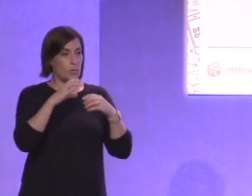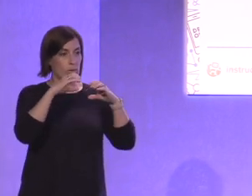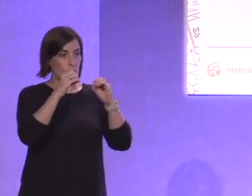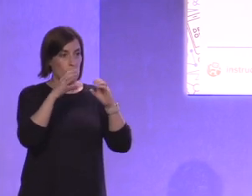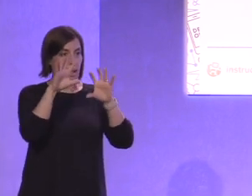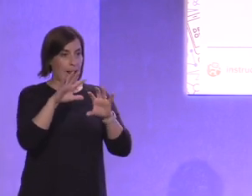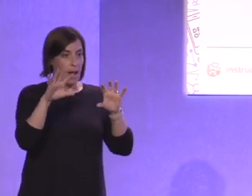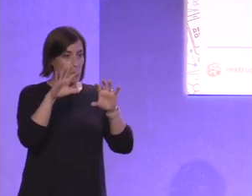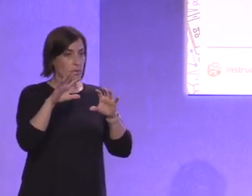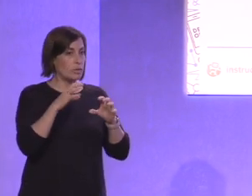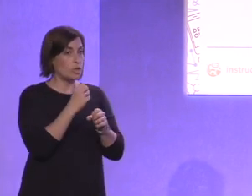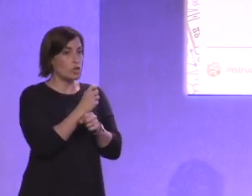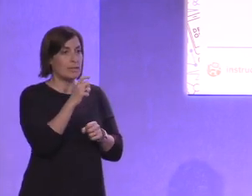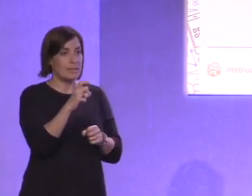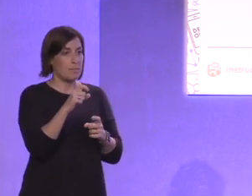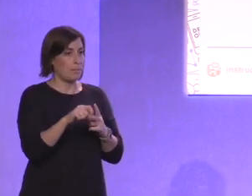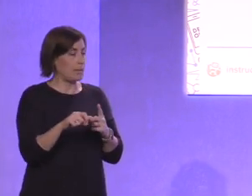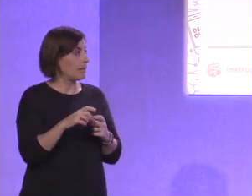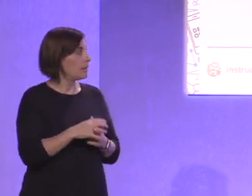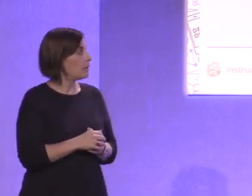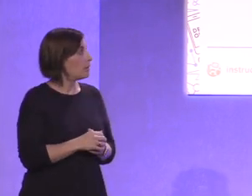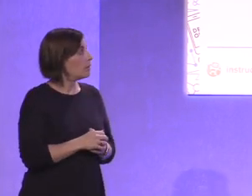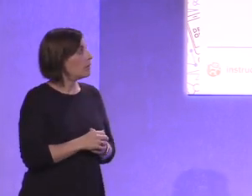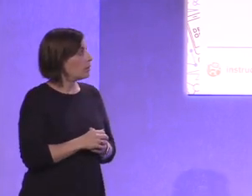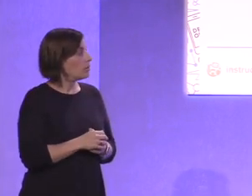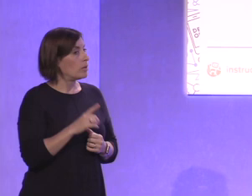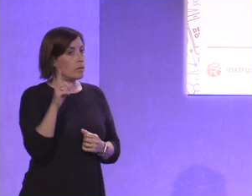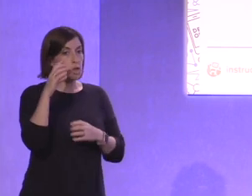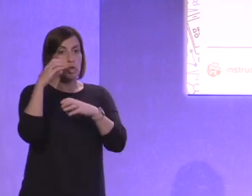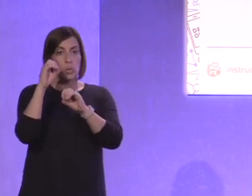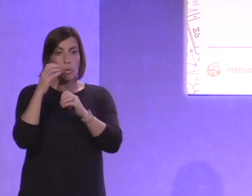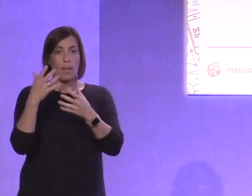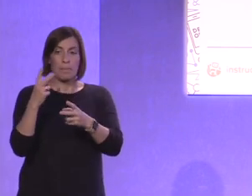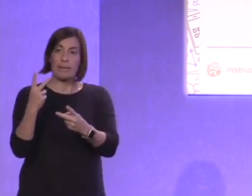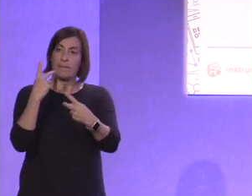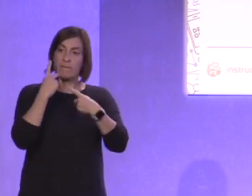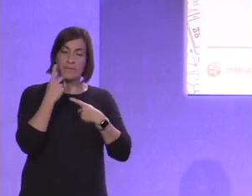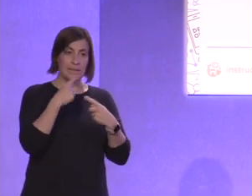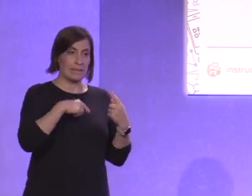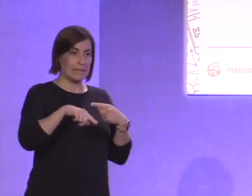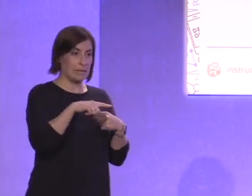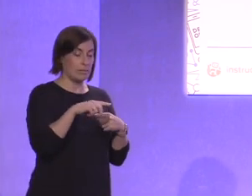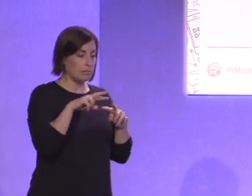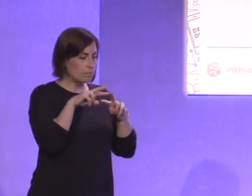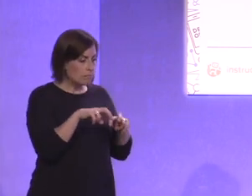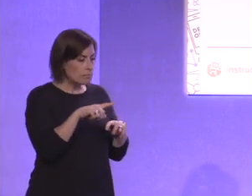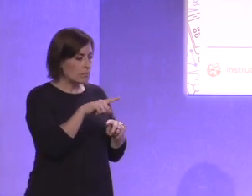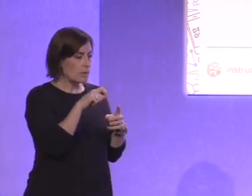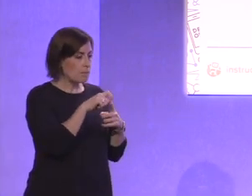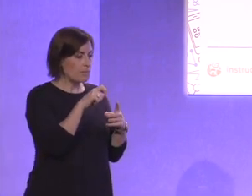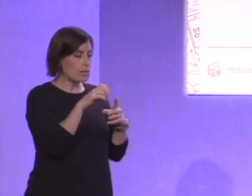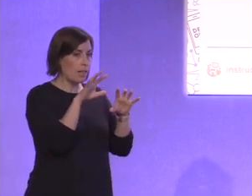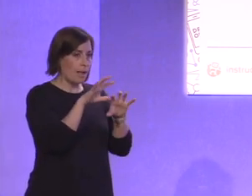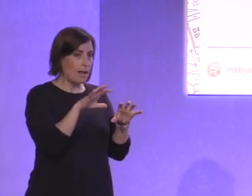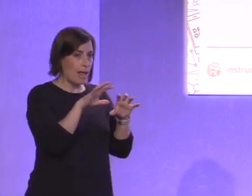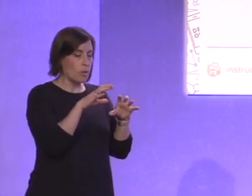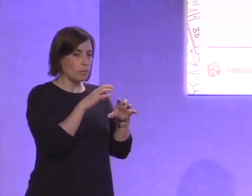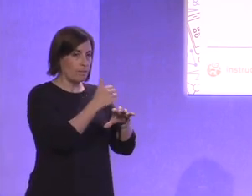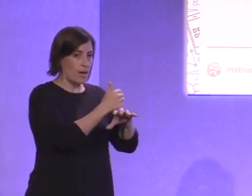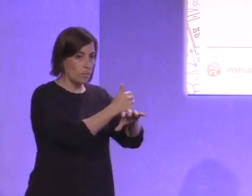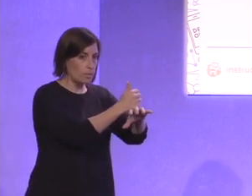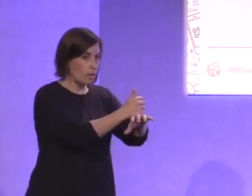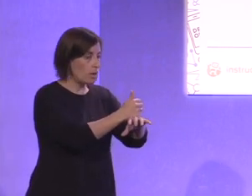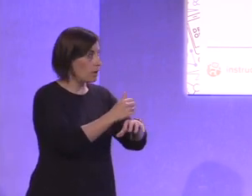GCP, and they took the time to come and sit with us, look at Pivotal Cloud Foundry, so PCF, which is the